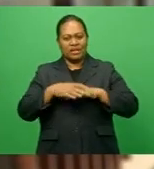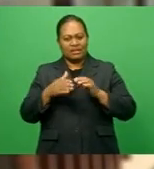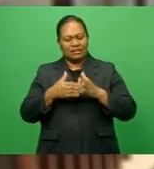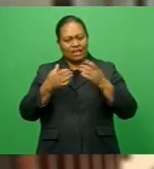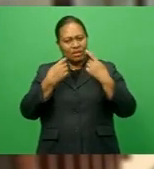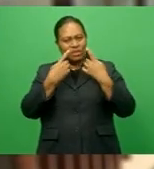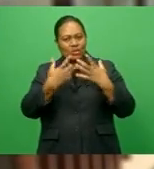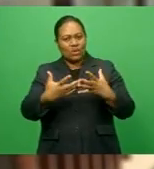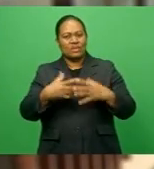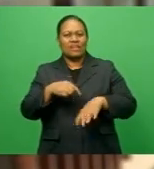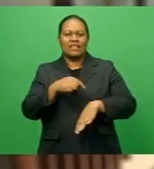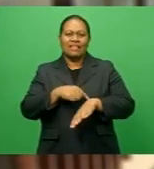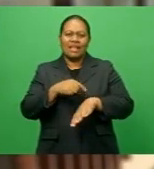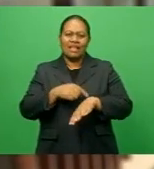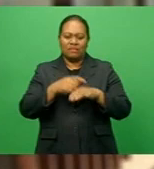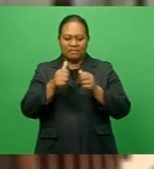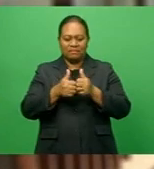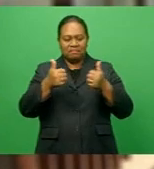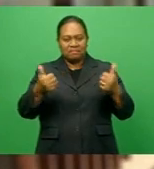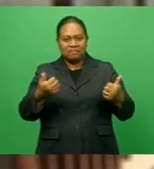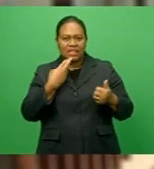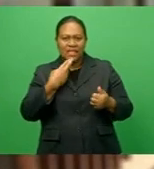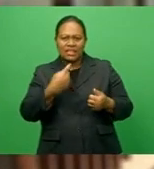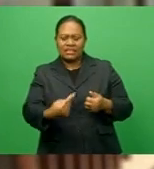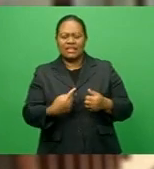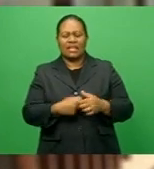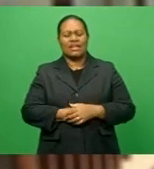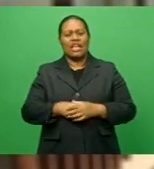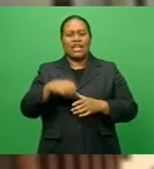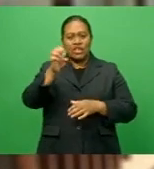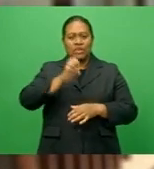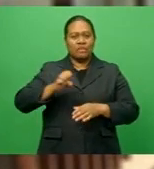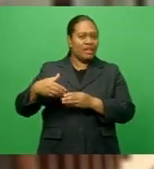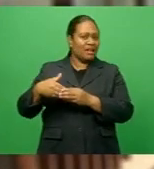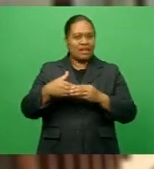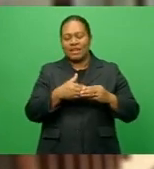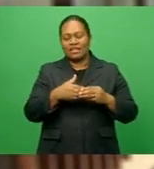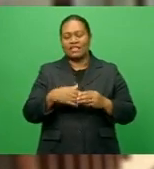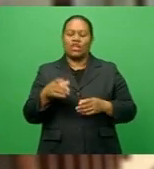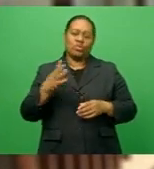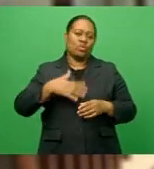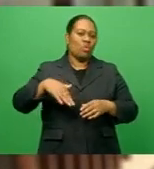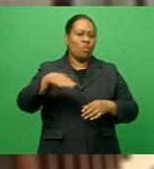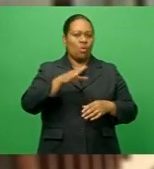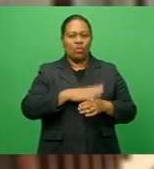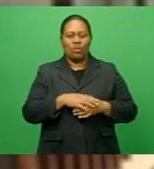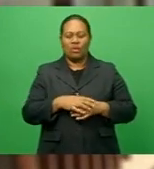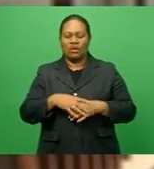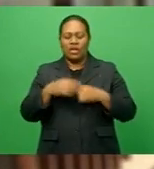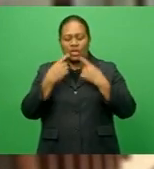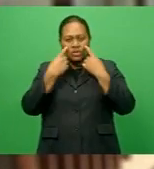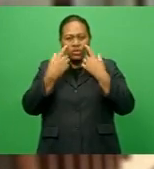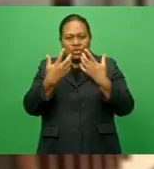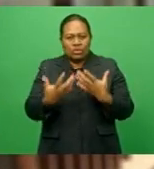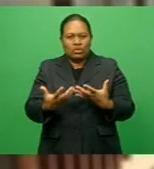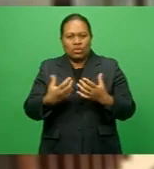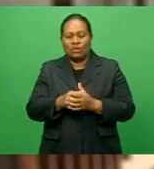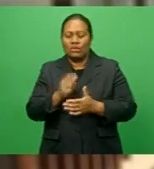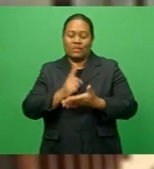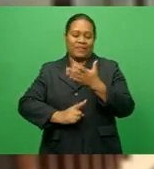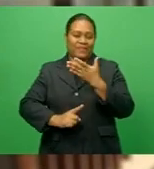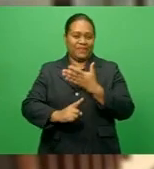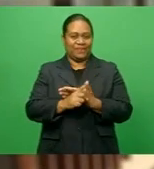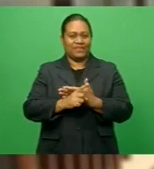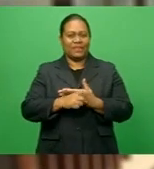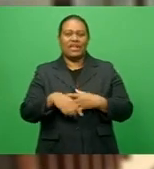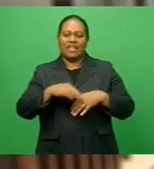after the Times newspaper reported that European leaders will urge the European Commission to publish no-deal Brexit plans as